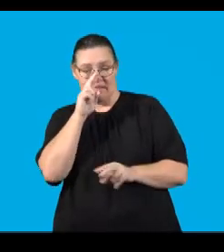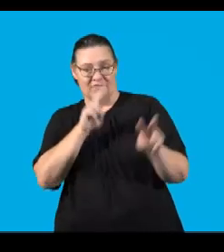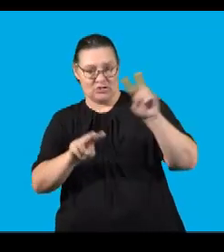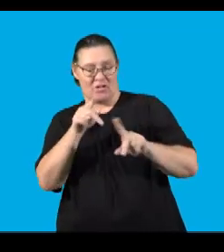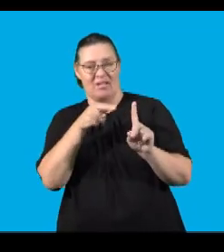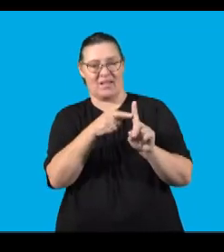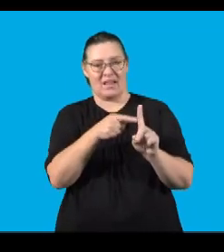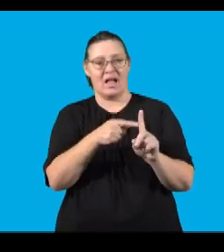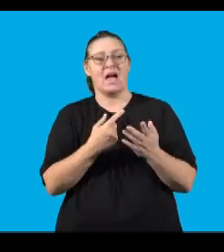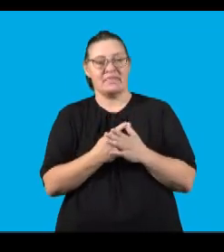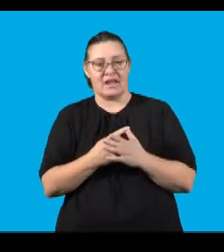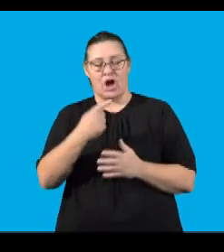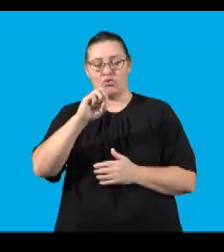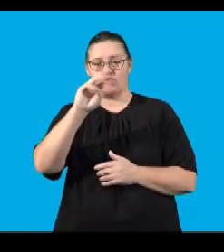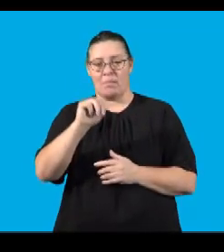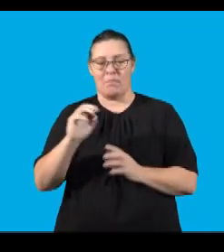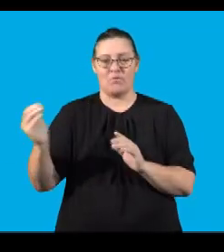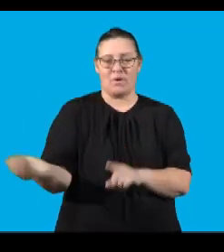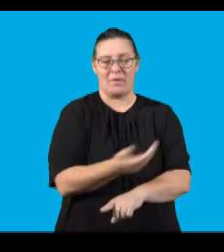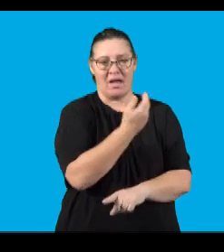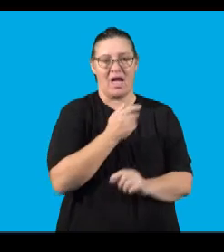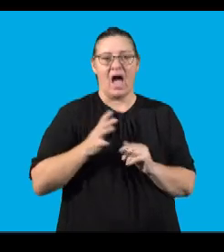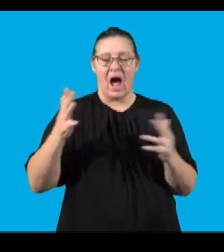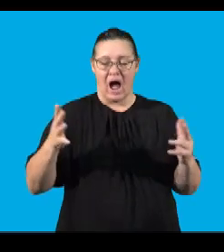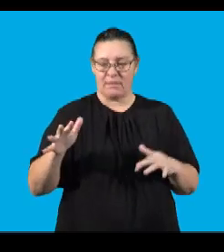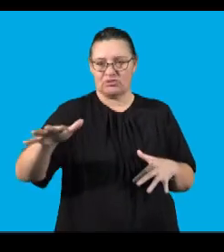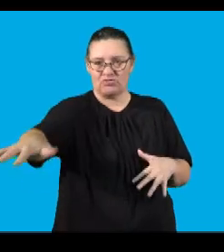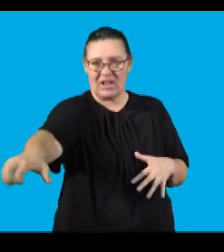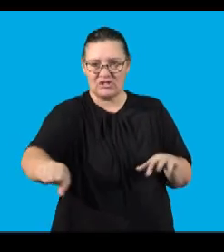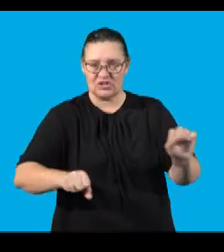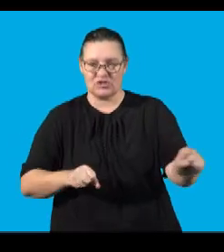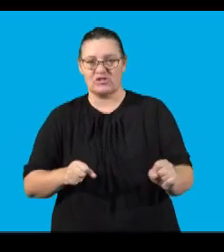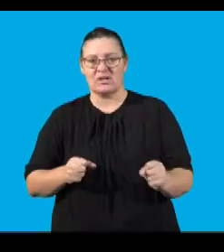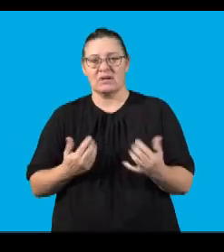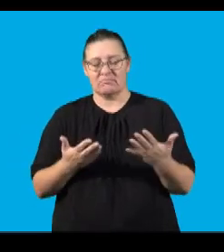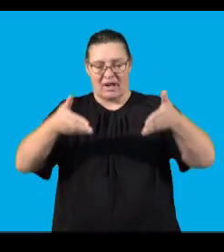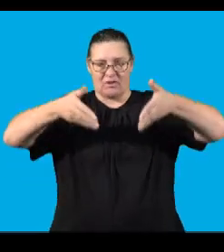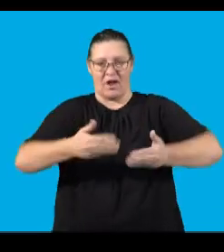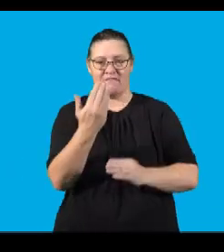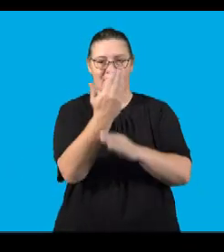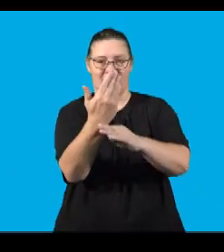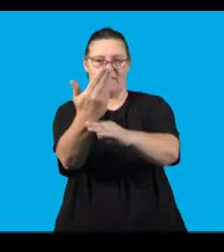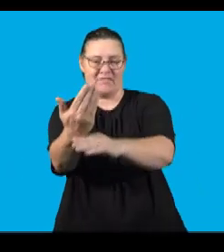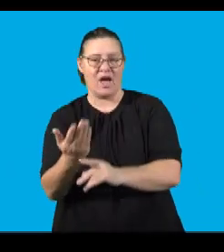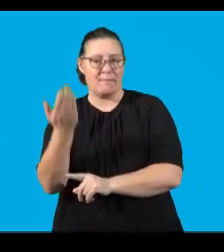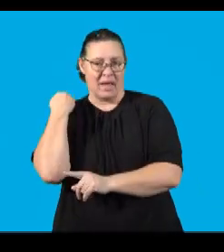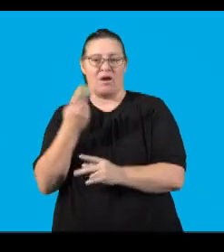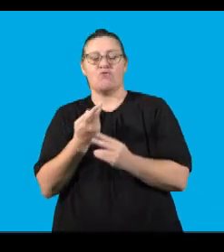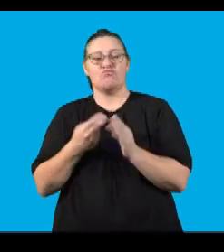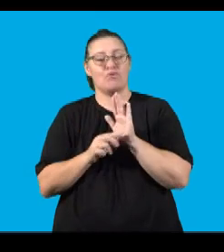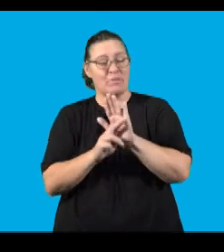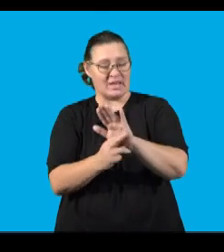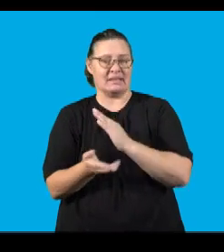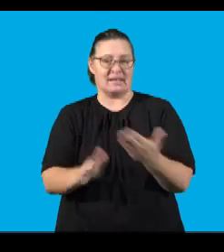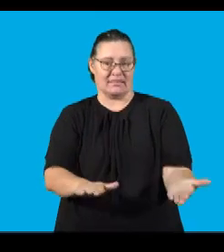then we have the grim reaper, the outstretched arms. The cemetery in the background represents death.